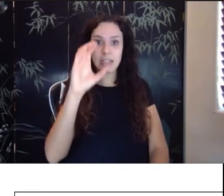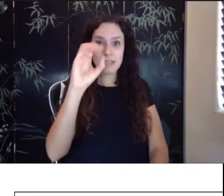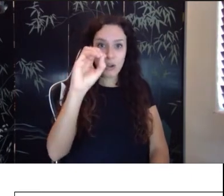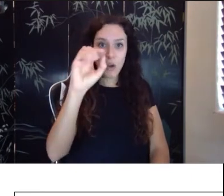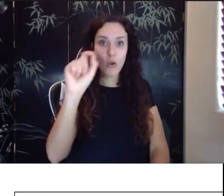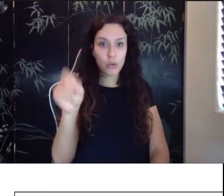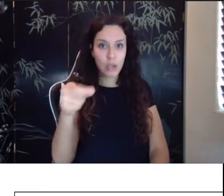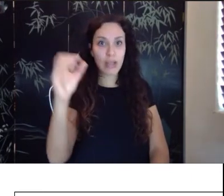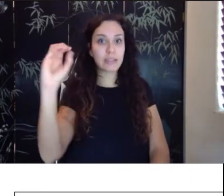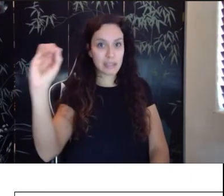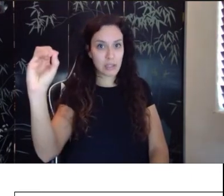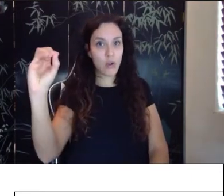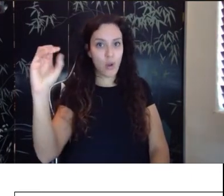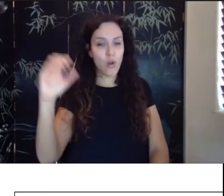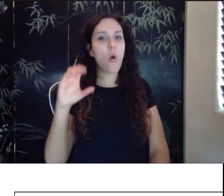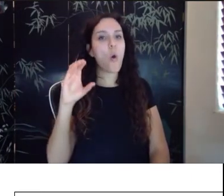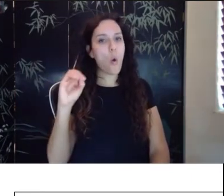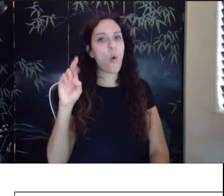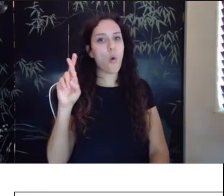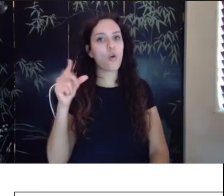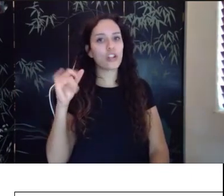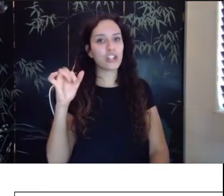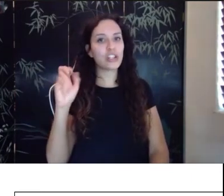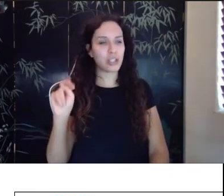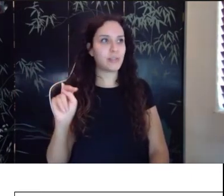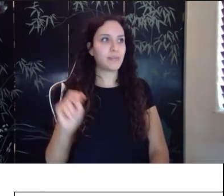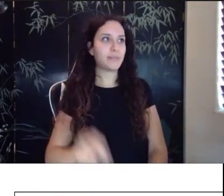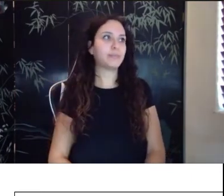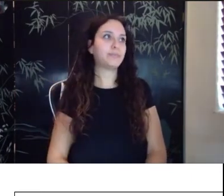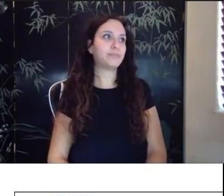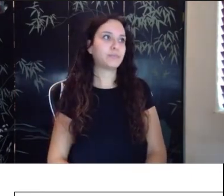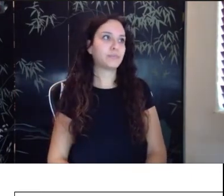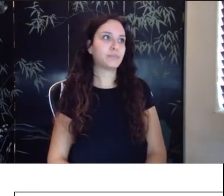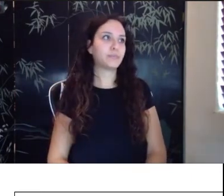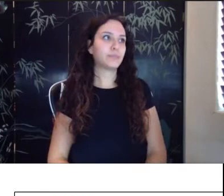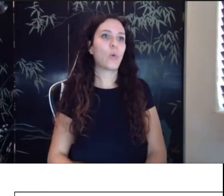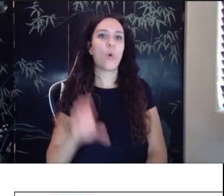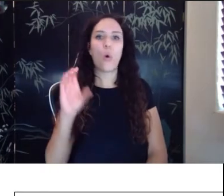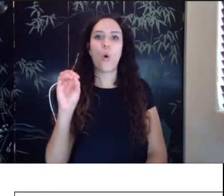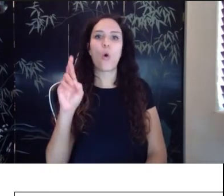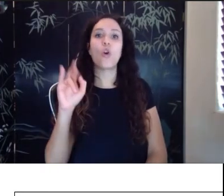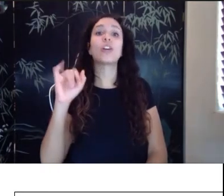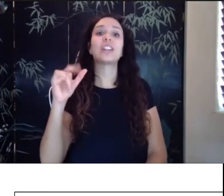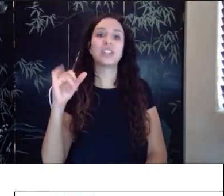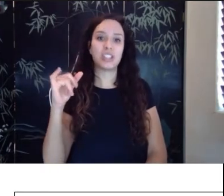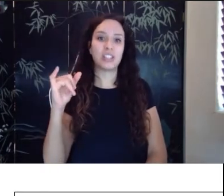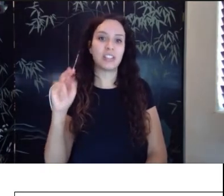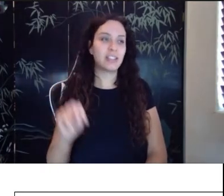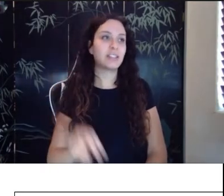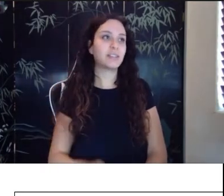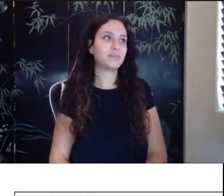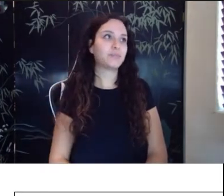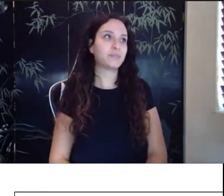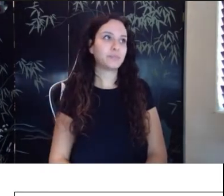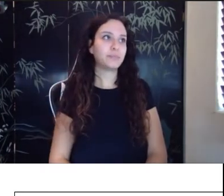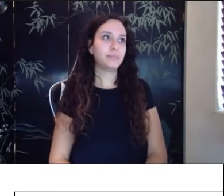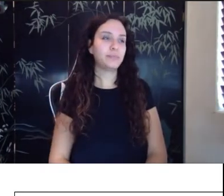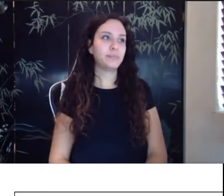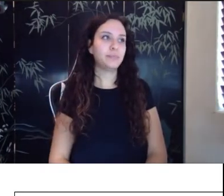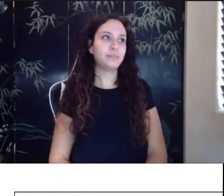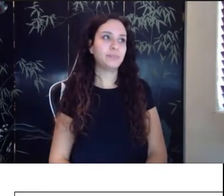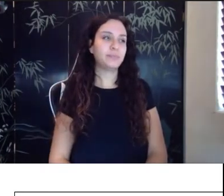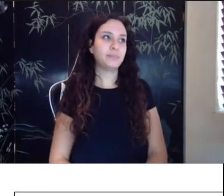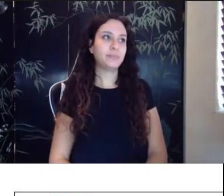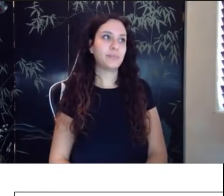which is 0, 0. Okay, but if given random points, you can ensure it is